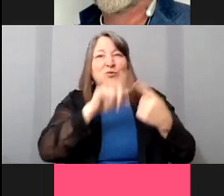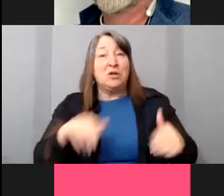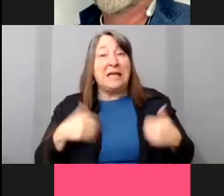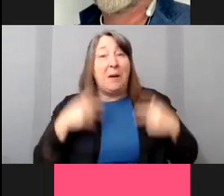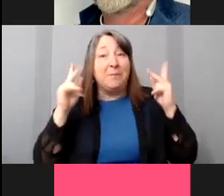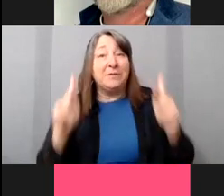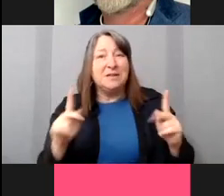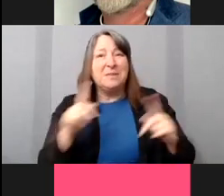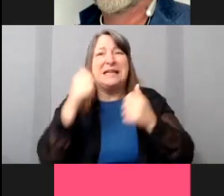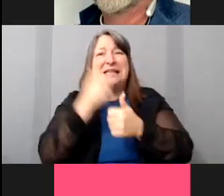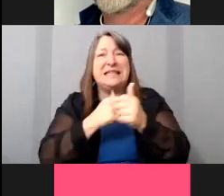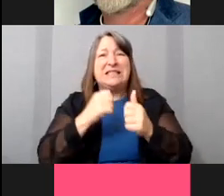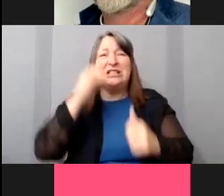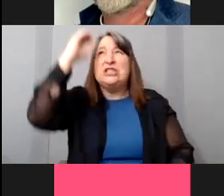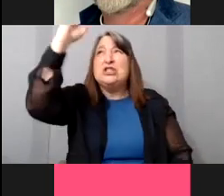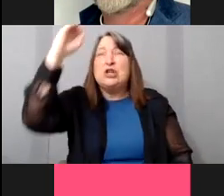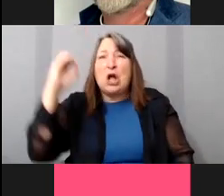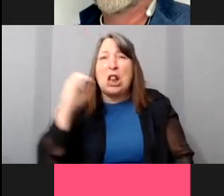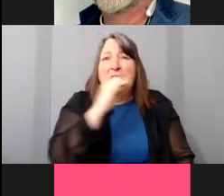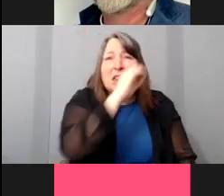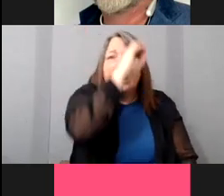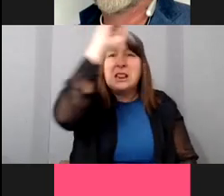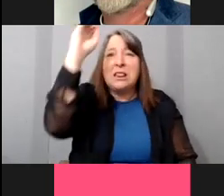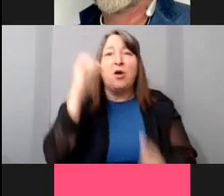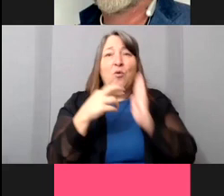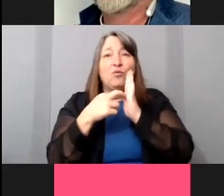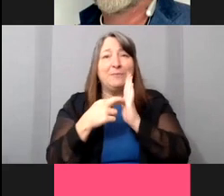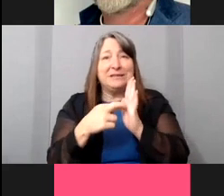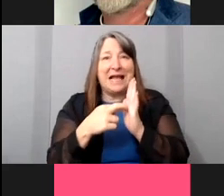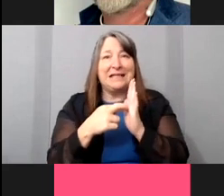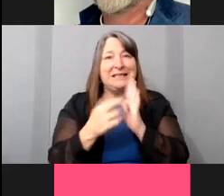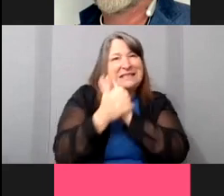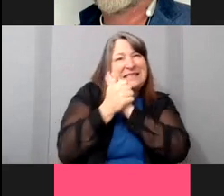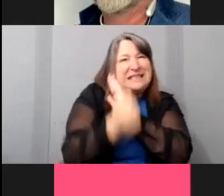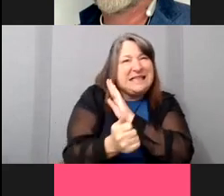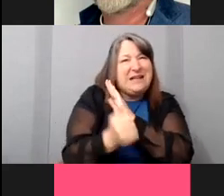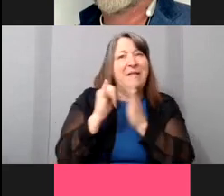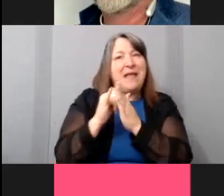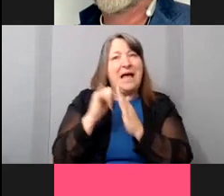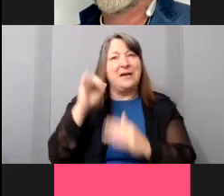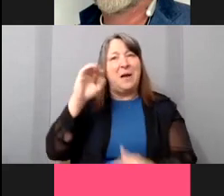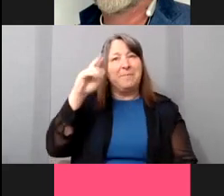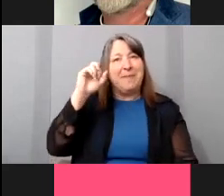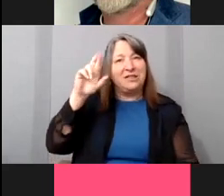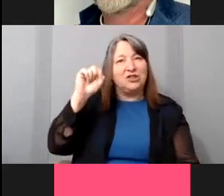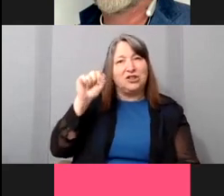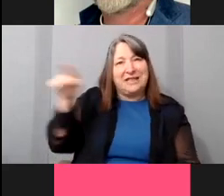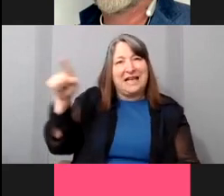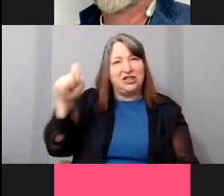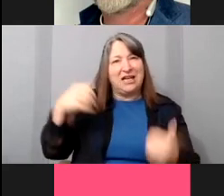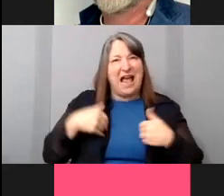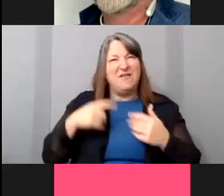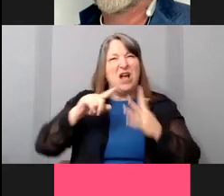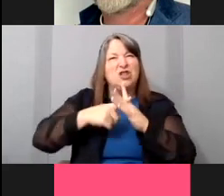a competency or a skill that I think mentors should have. And I'll just start at kind of the 12 o'clock position up